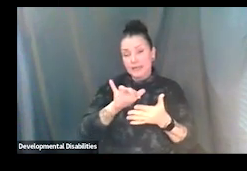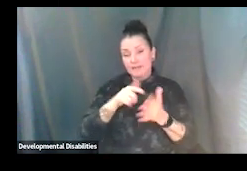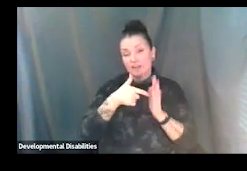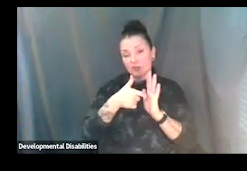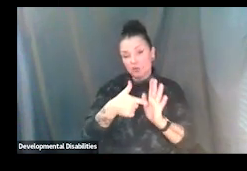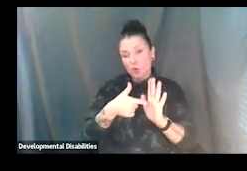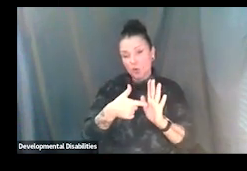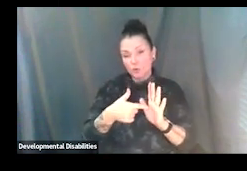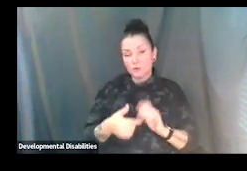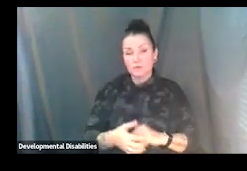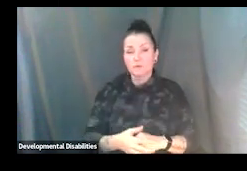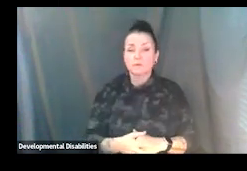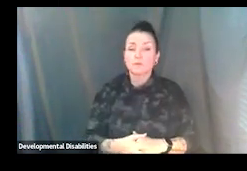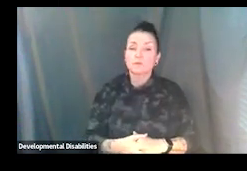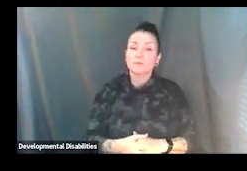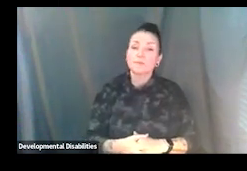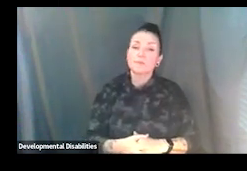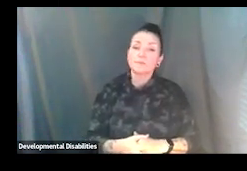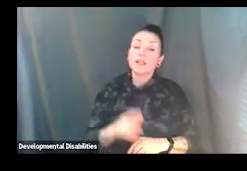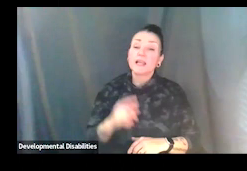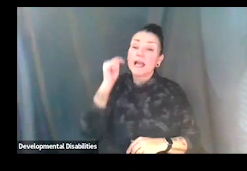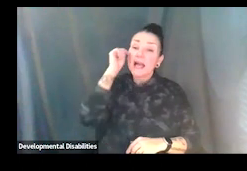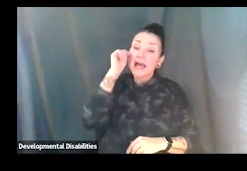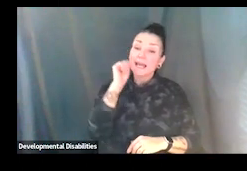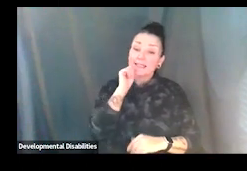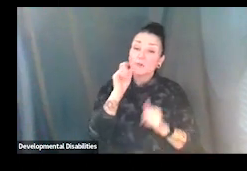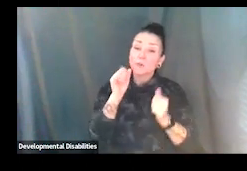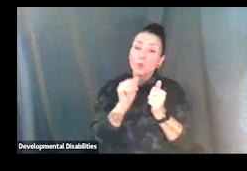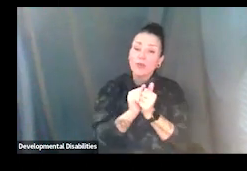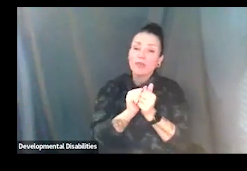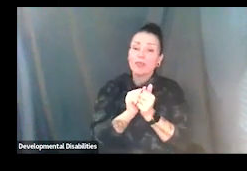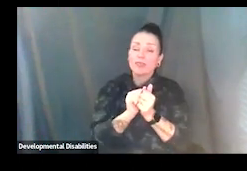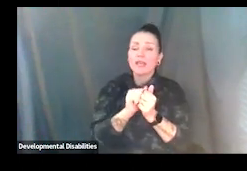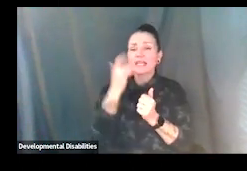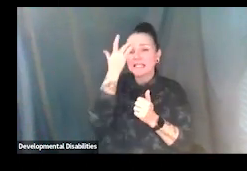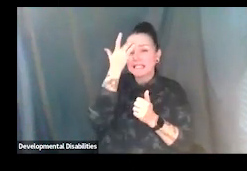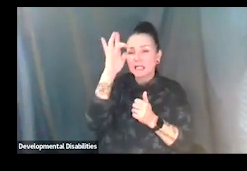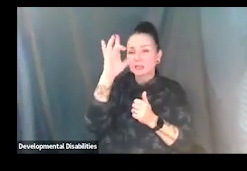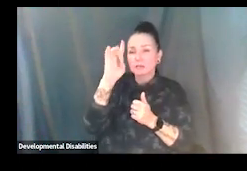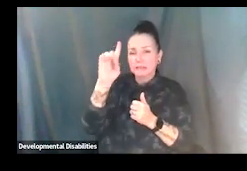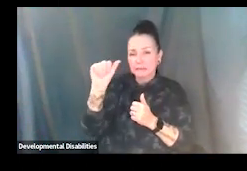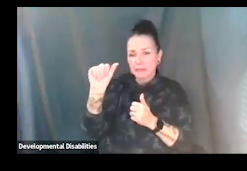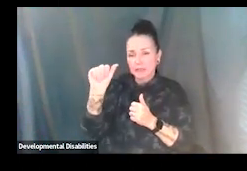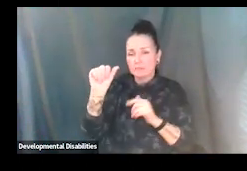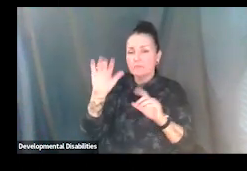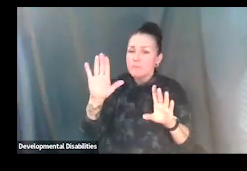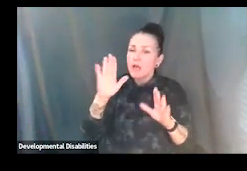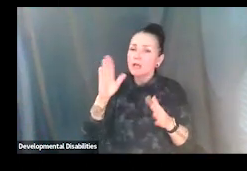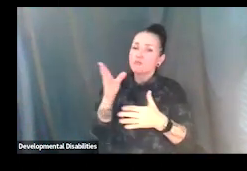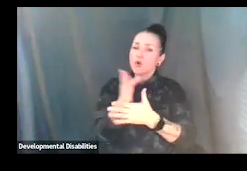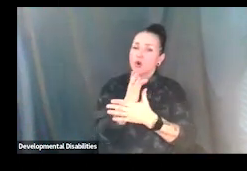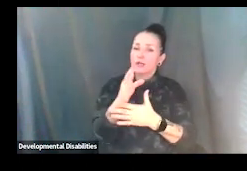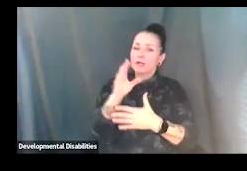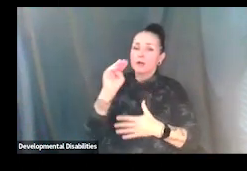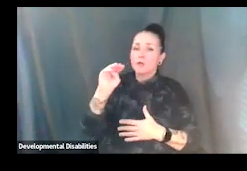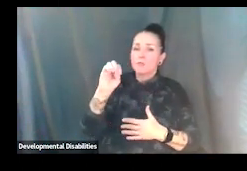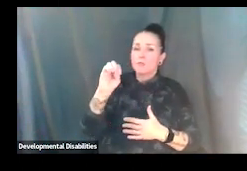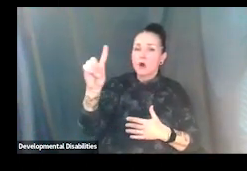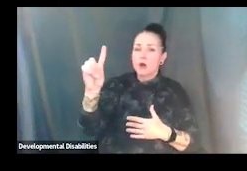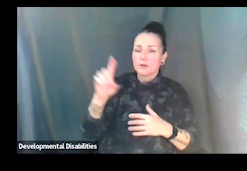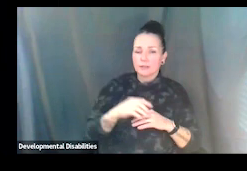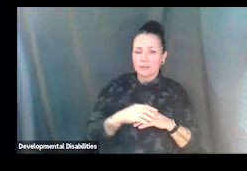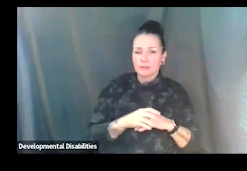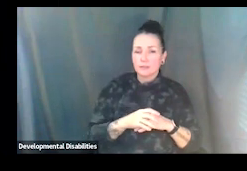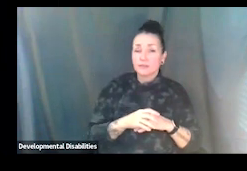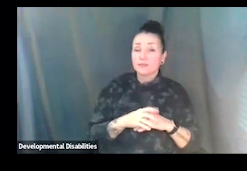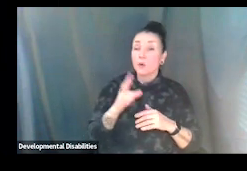done in adolescents with moderate intellectual disabilities again. And there was no placebo arm, but it was double blind, and people